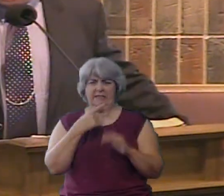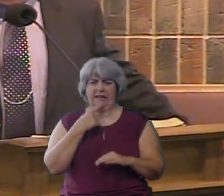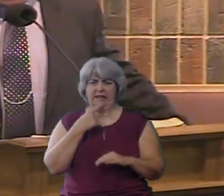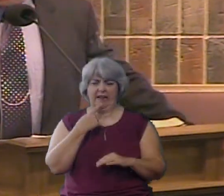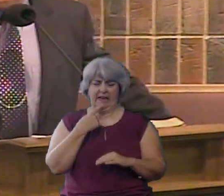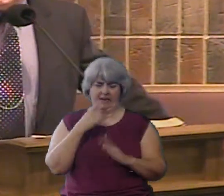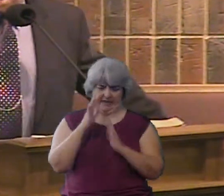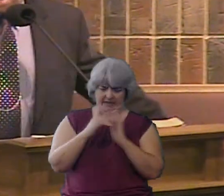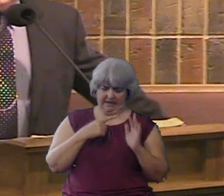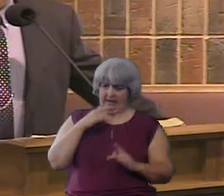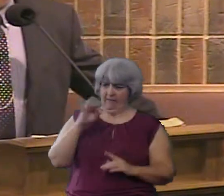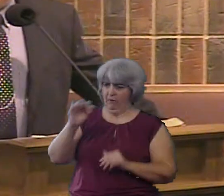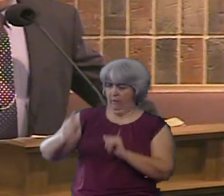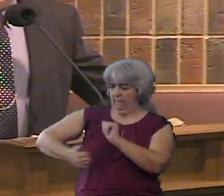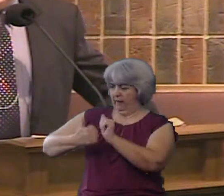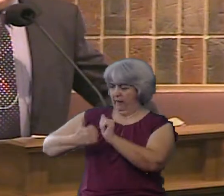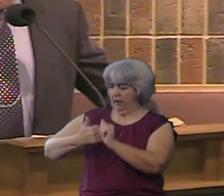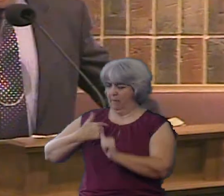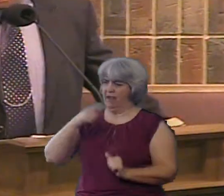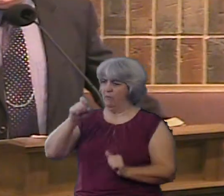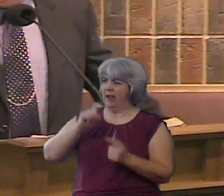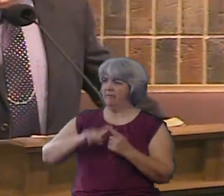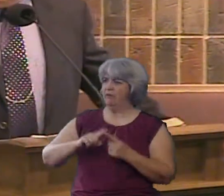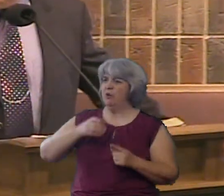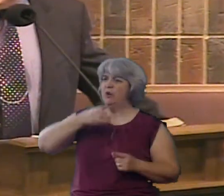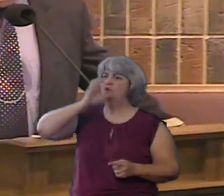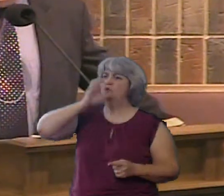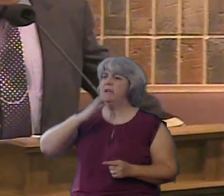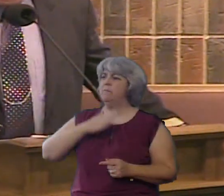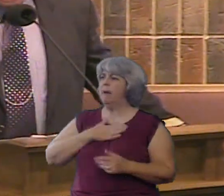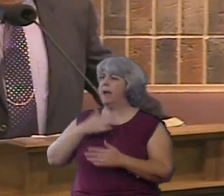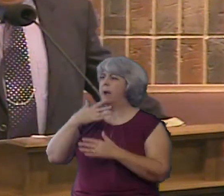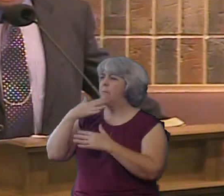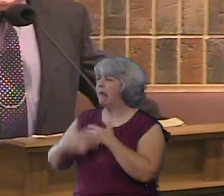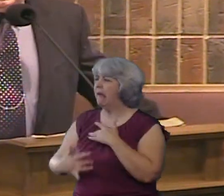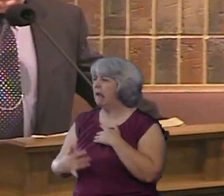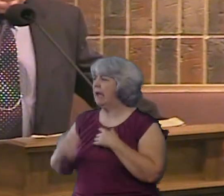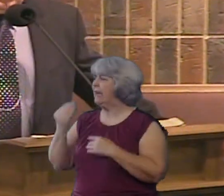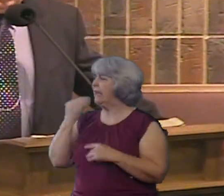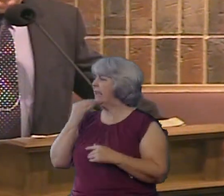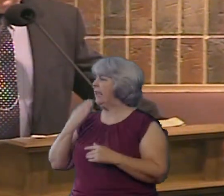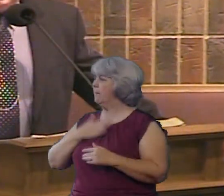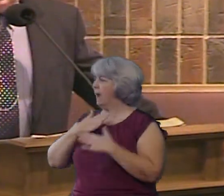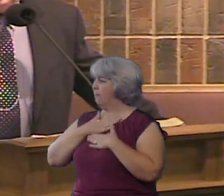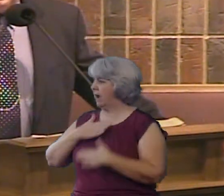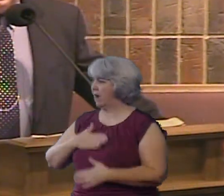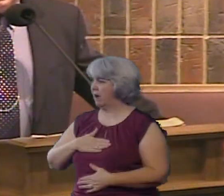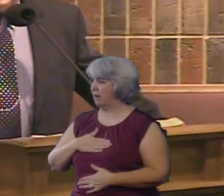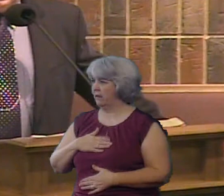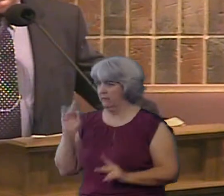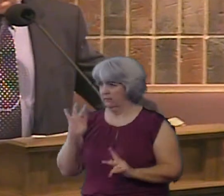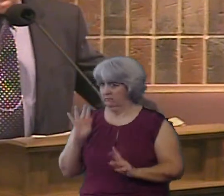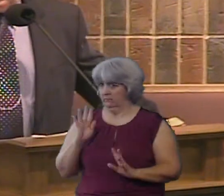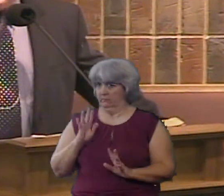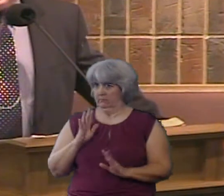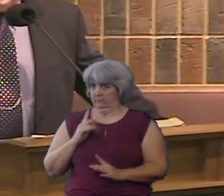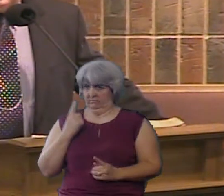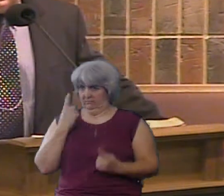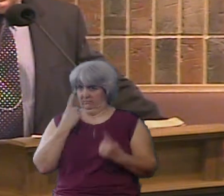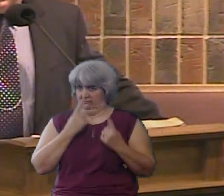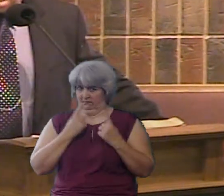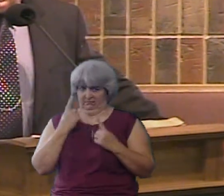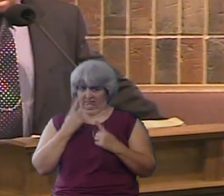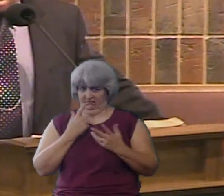you're going to follow after me, you're going to have to drink my blood and eat my body. And they were really troubled by that statement. We